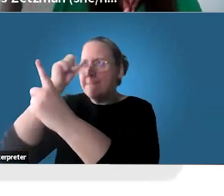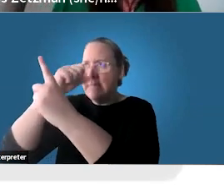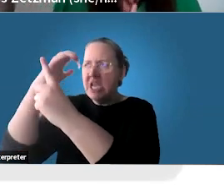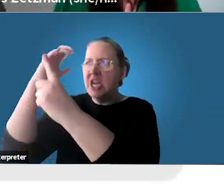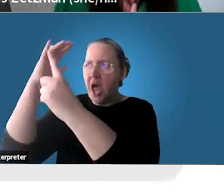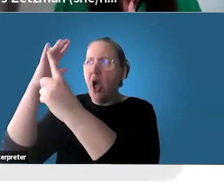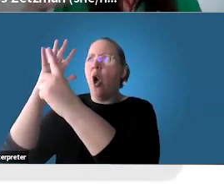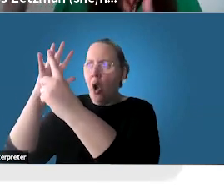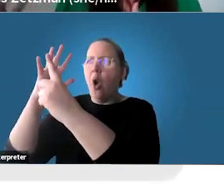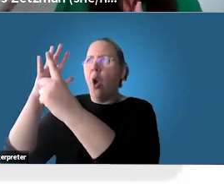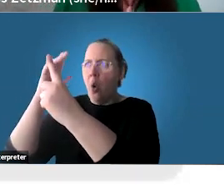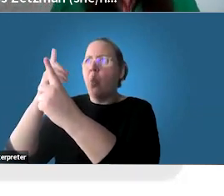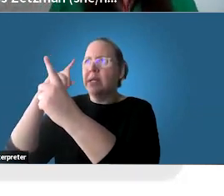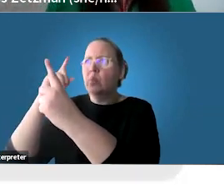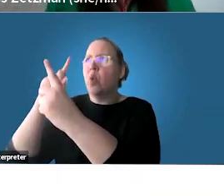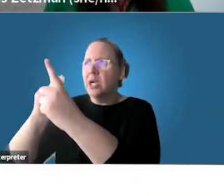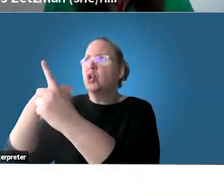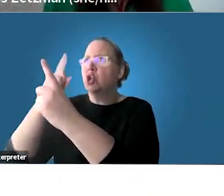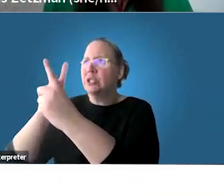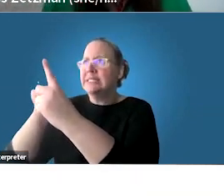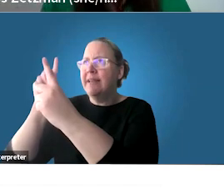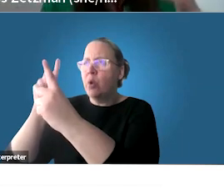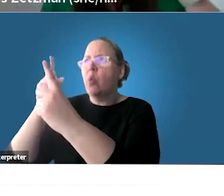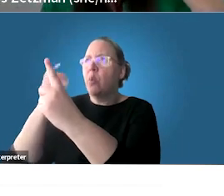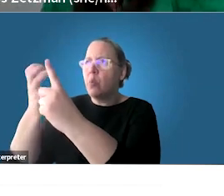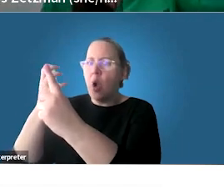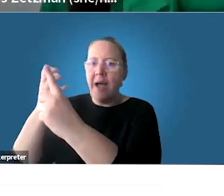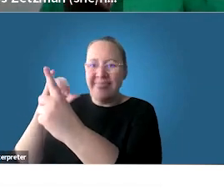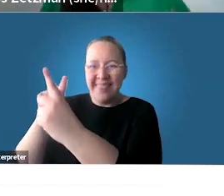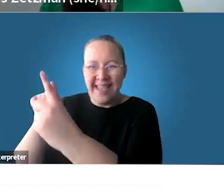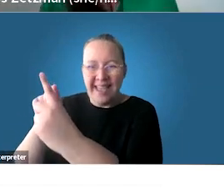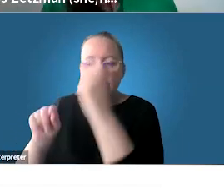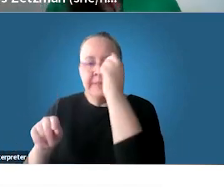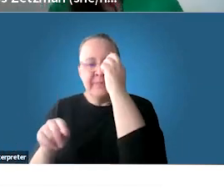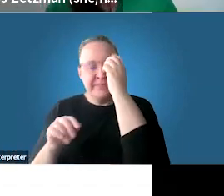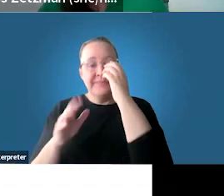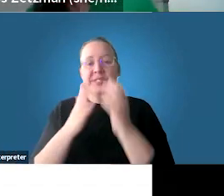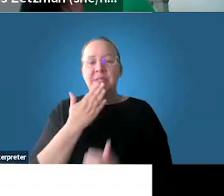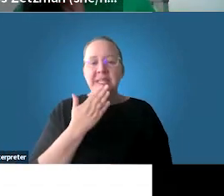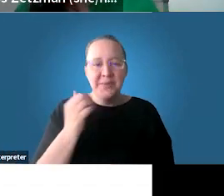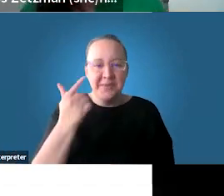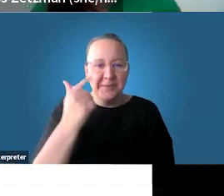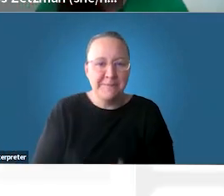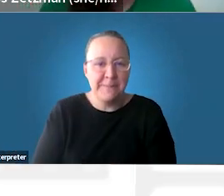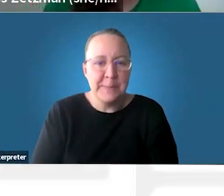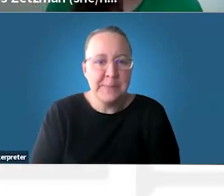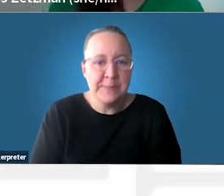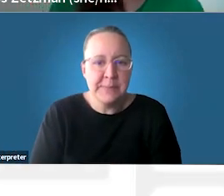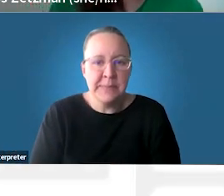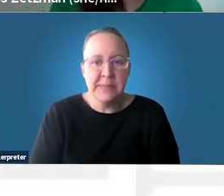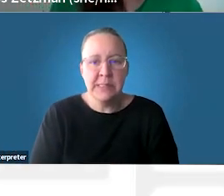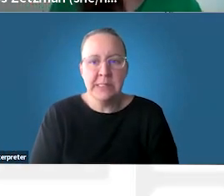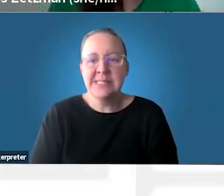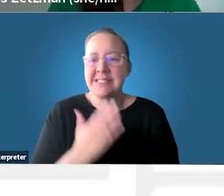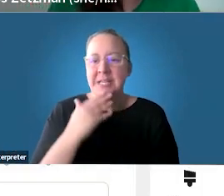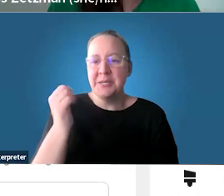a world that is different and the world that we want to see more of. So thank you so much. Everyone is speaking. Thank